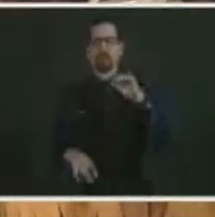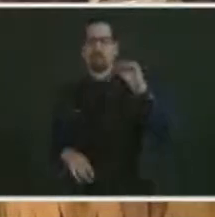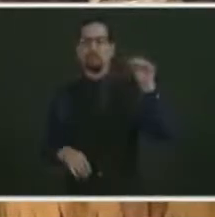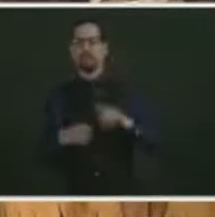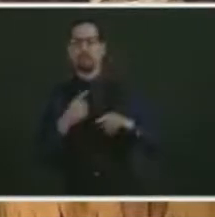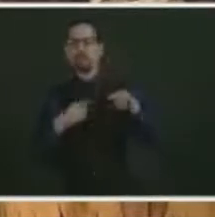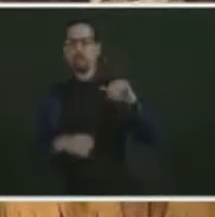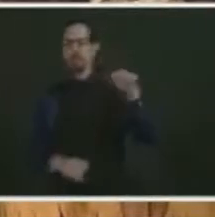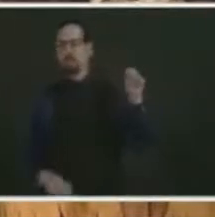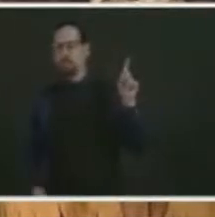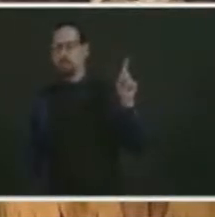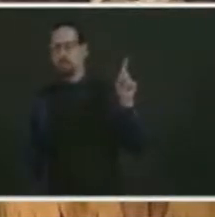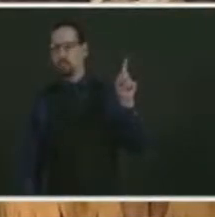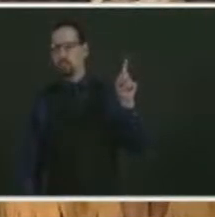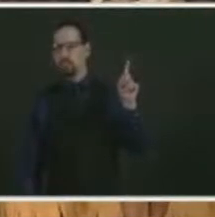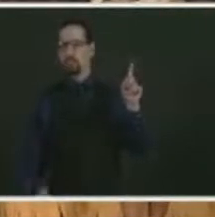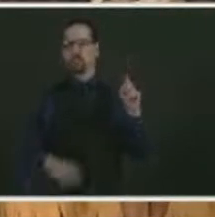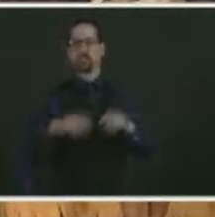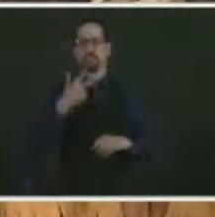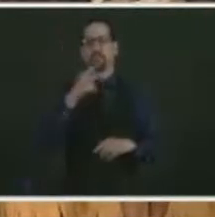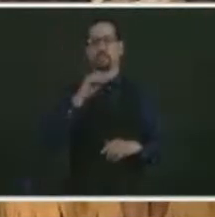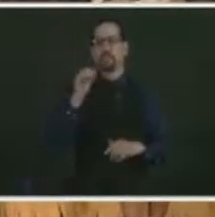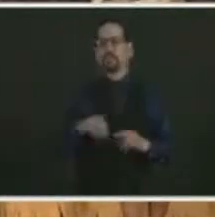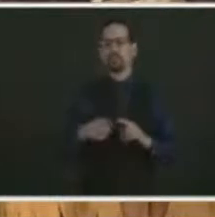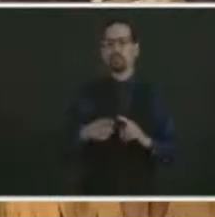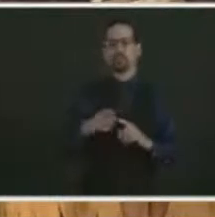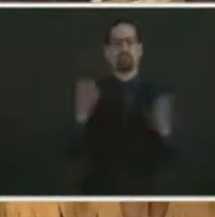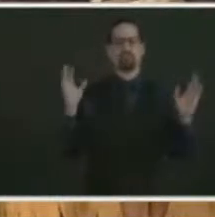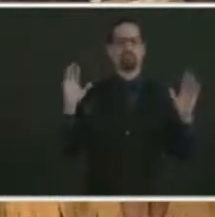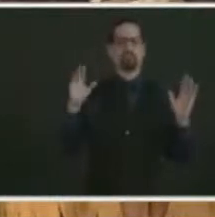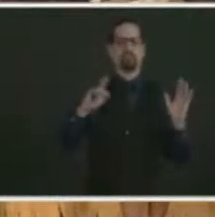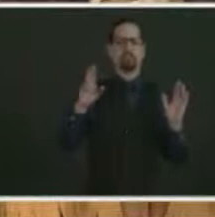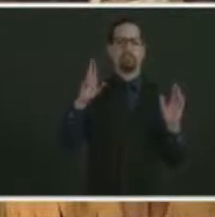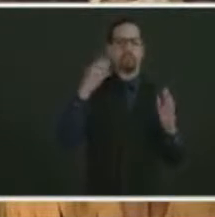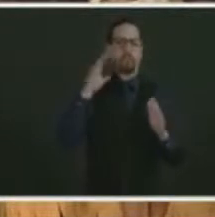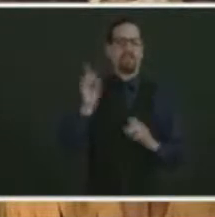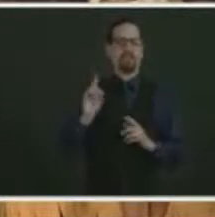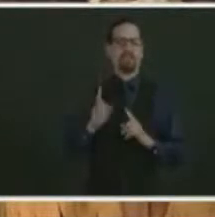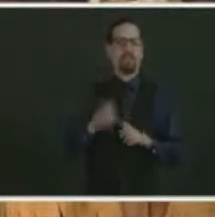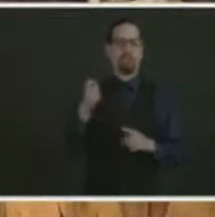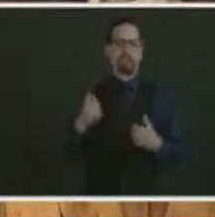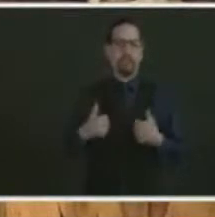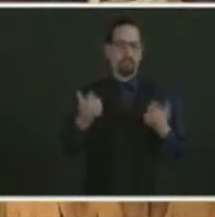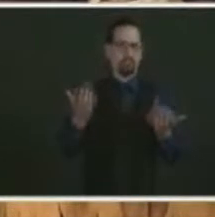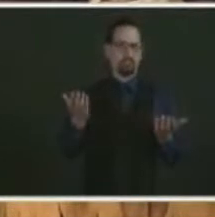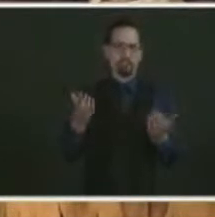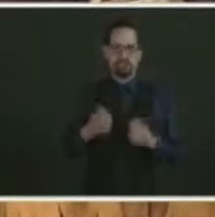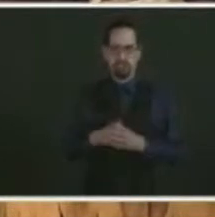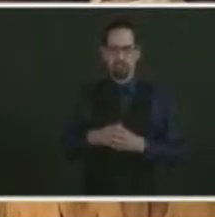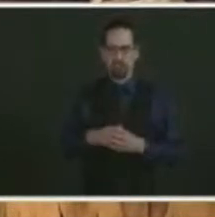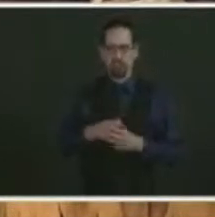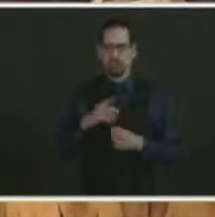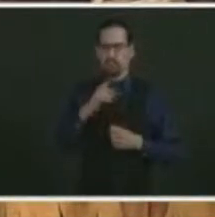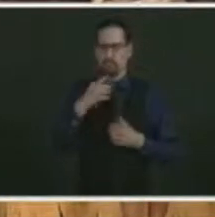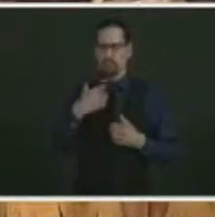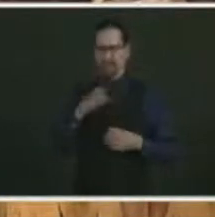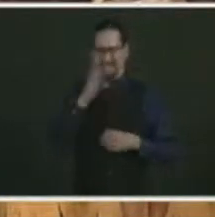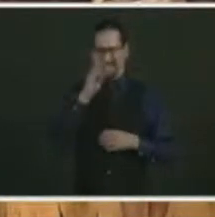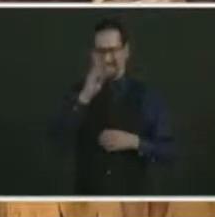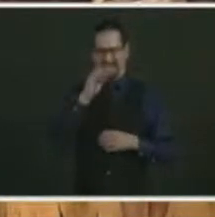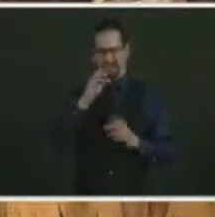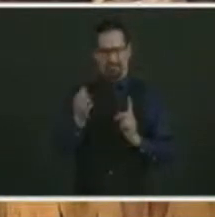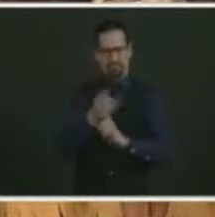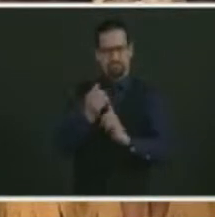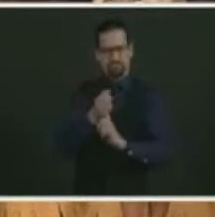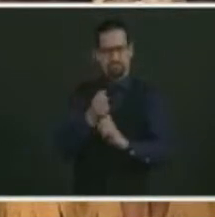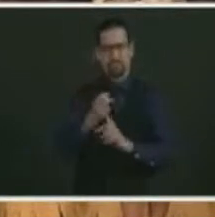were unknown. And the makeup of the arrestees, out of 60 arrestees, all but 2 of them